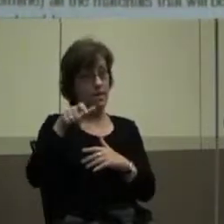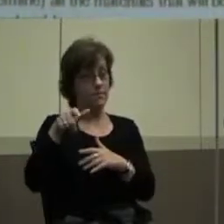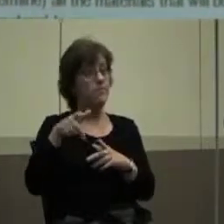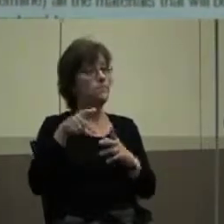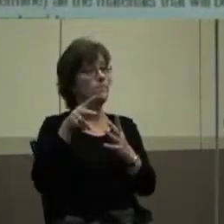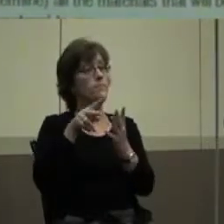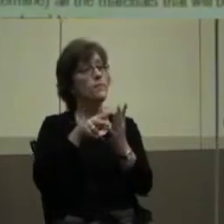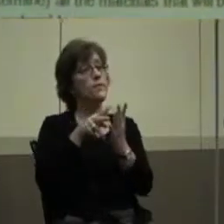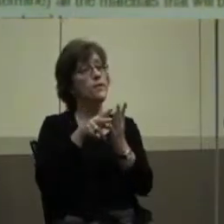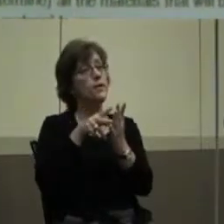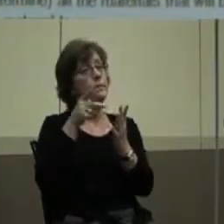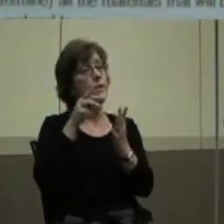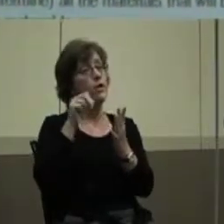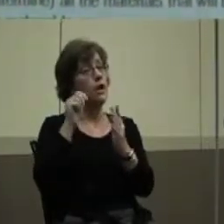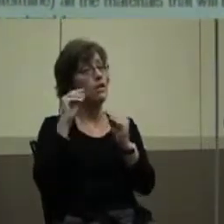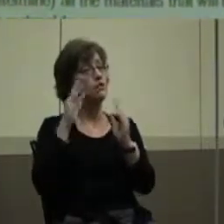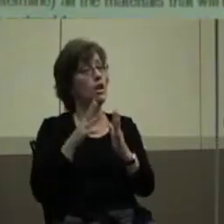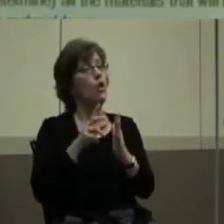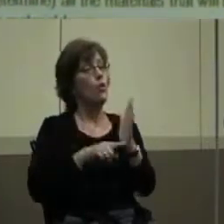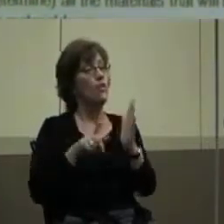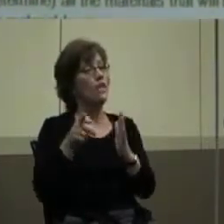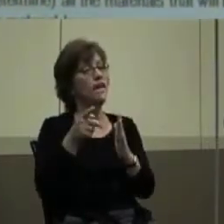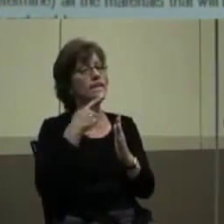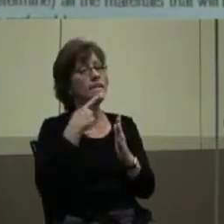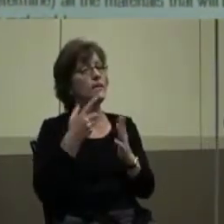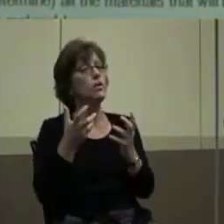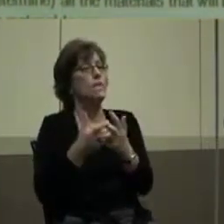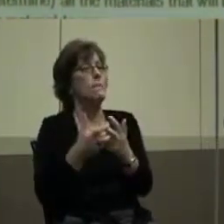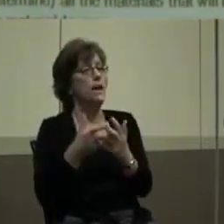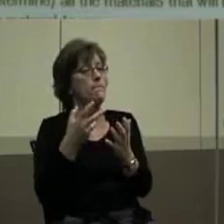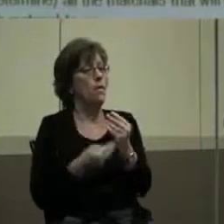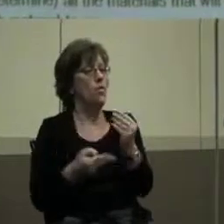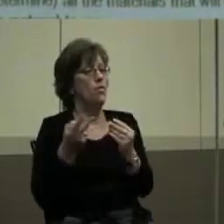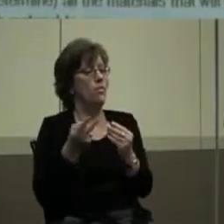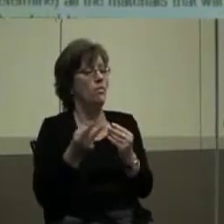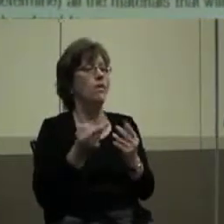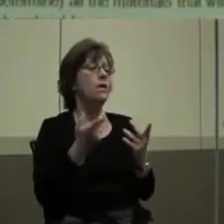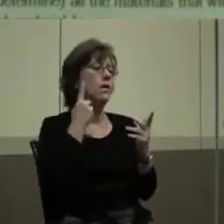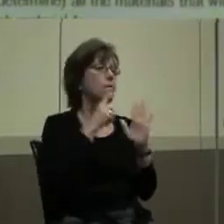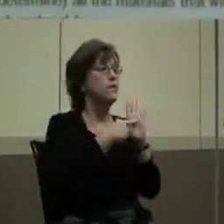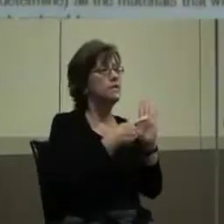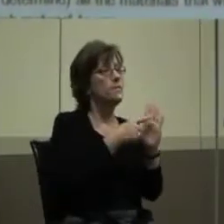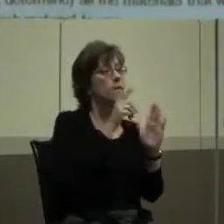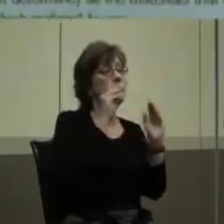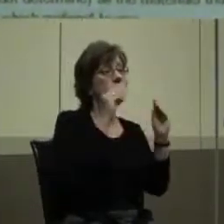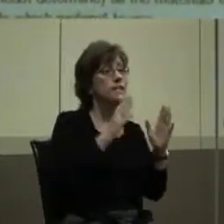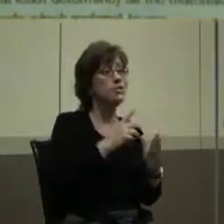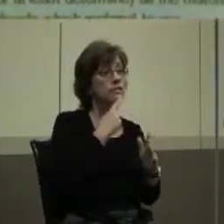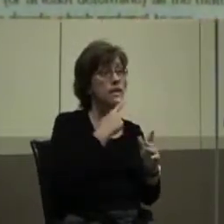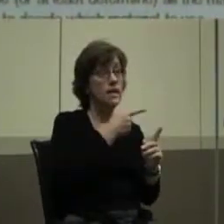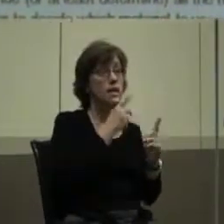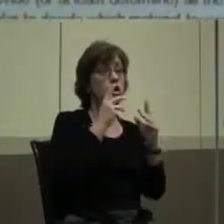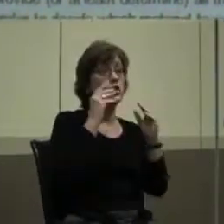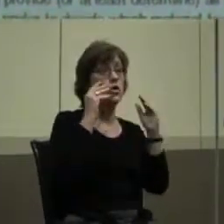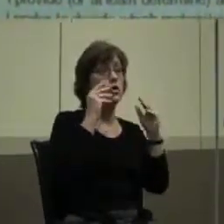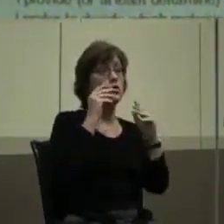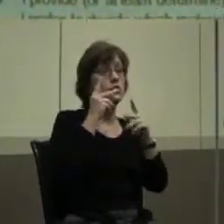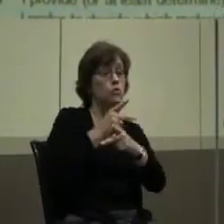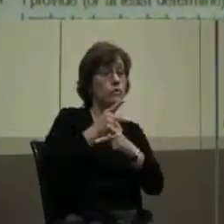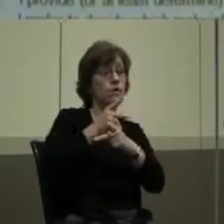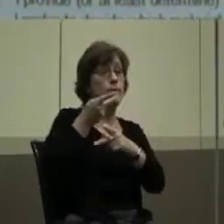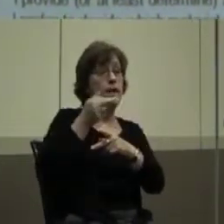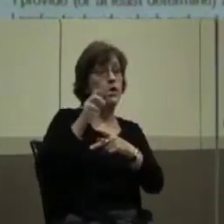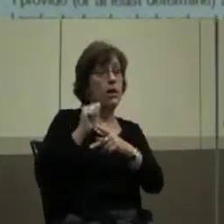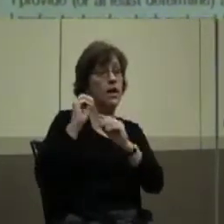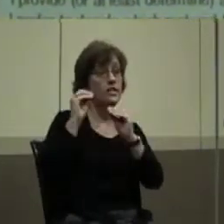So we put both of their ratings. Like for example, the teacher said that she supervises paraeducators closely. She gave